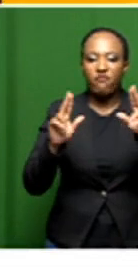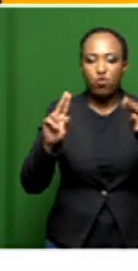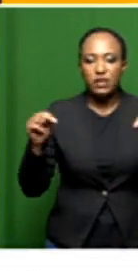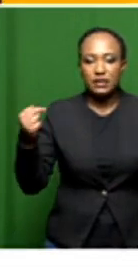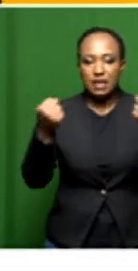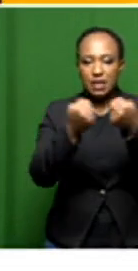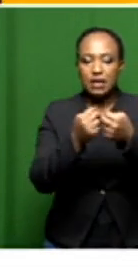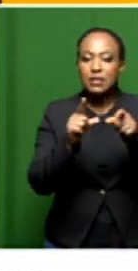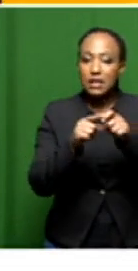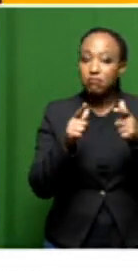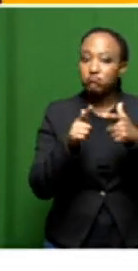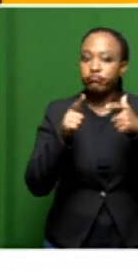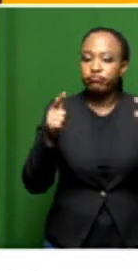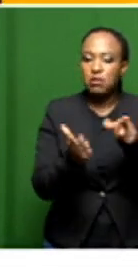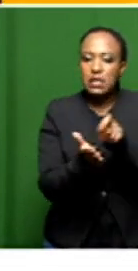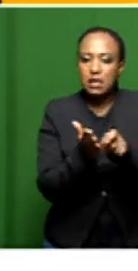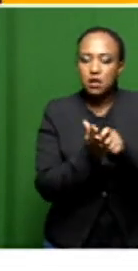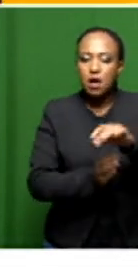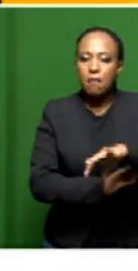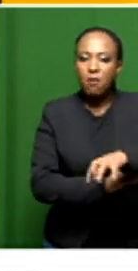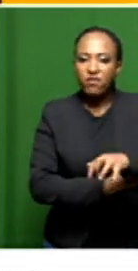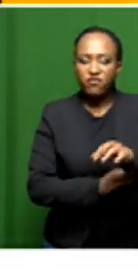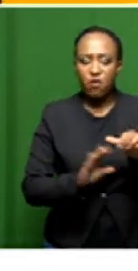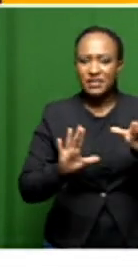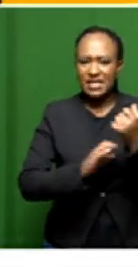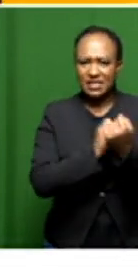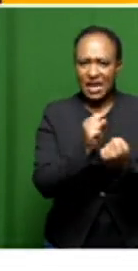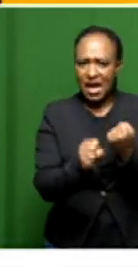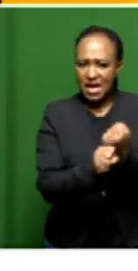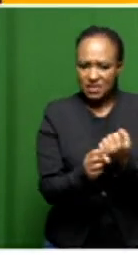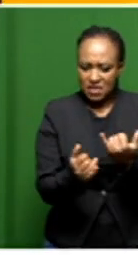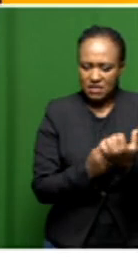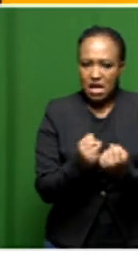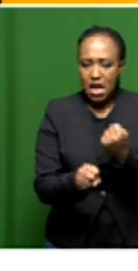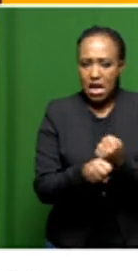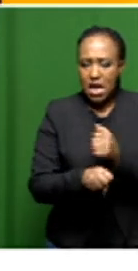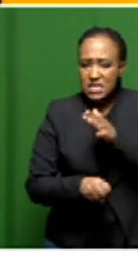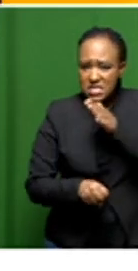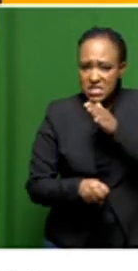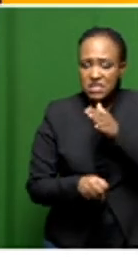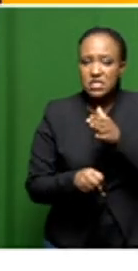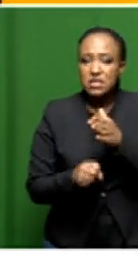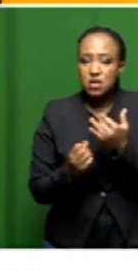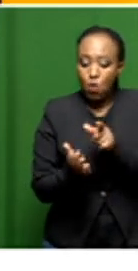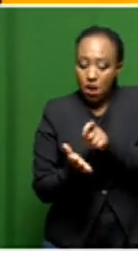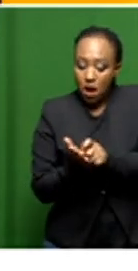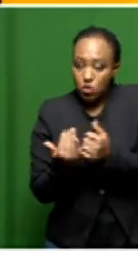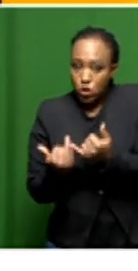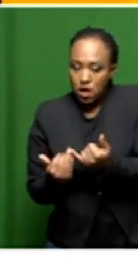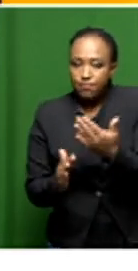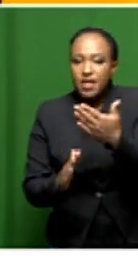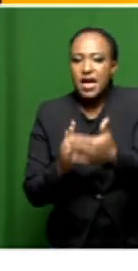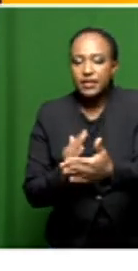also the largest number writing in the province in the last 6 years. So the exams running from today until the 7th of